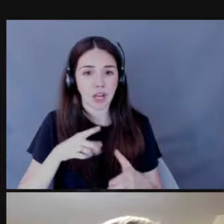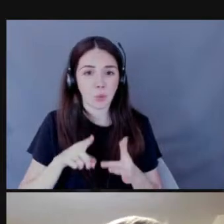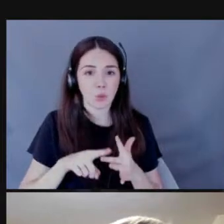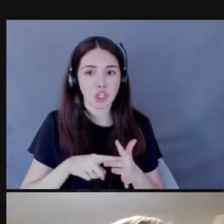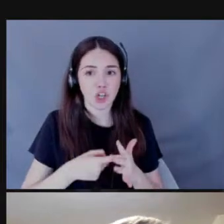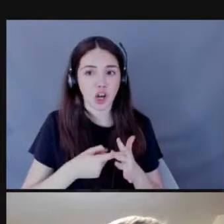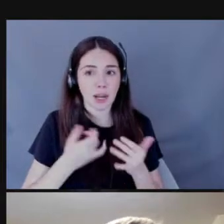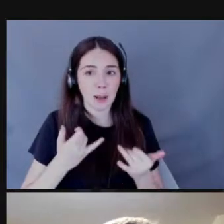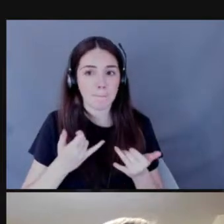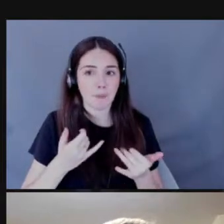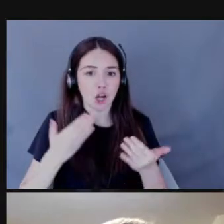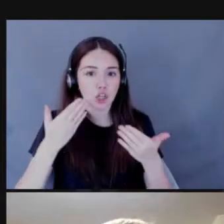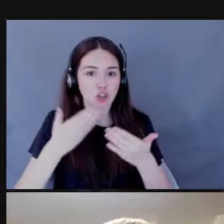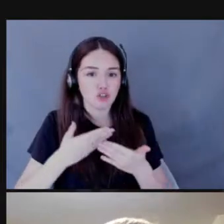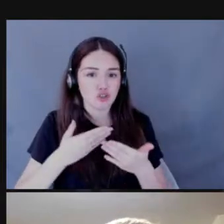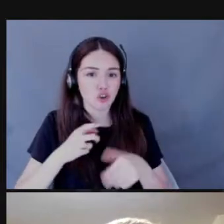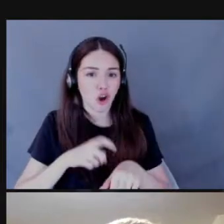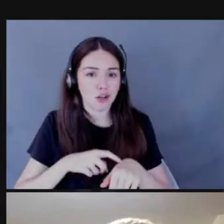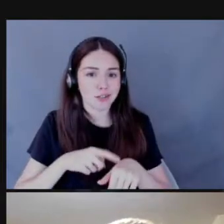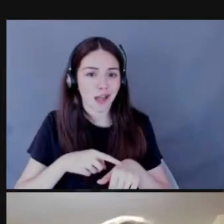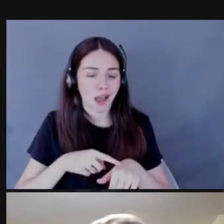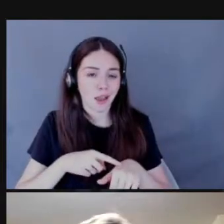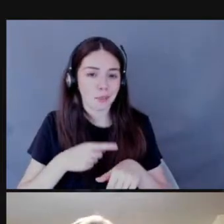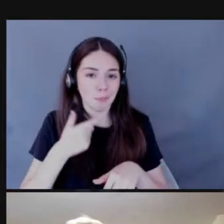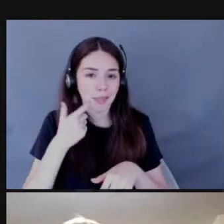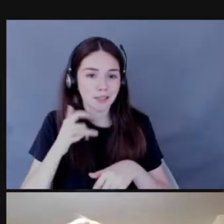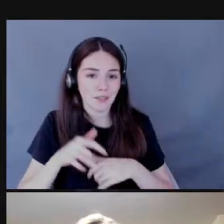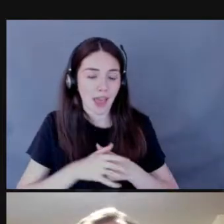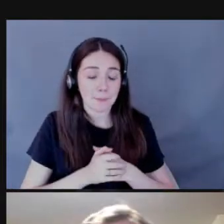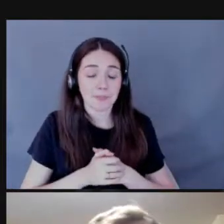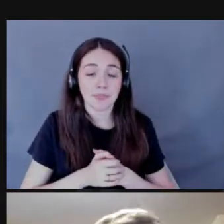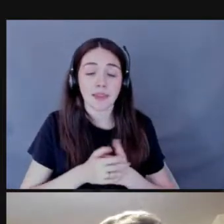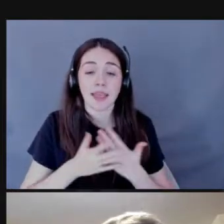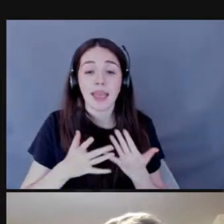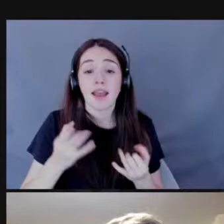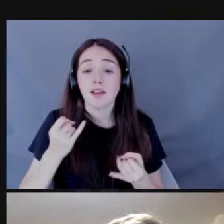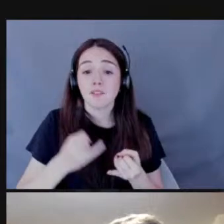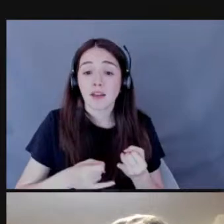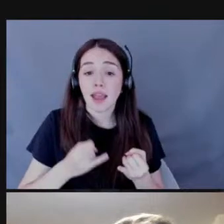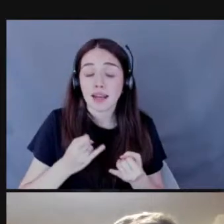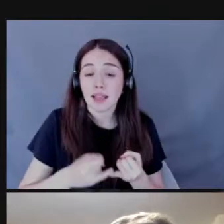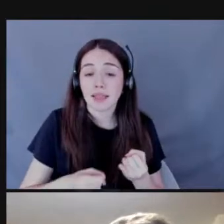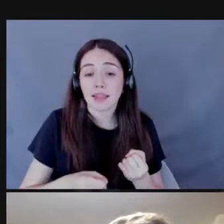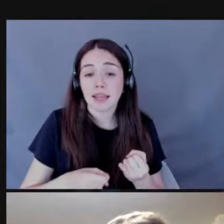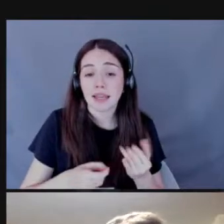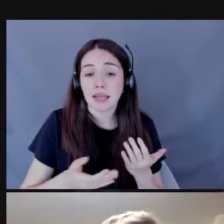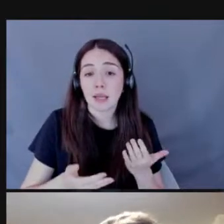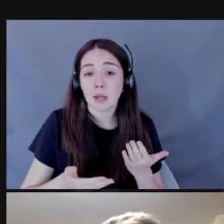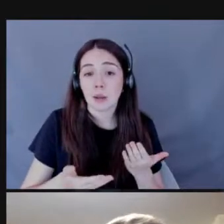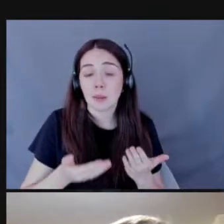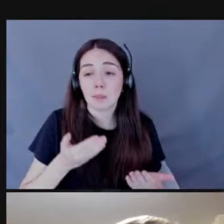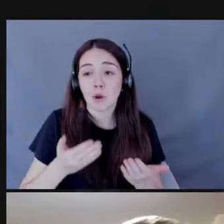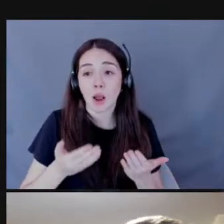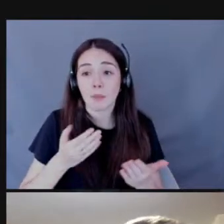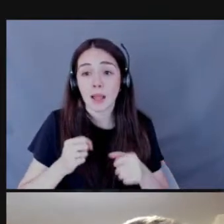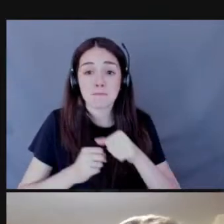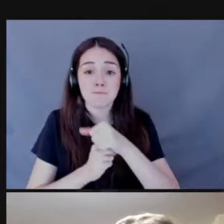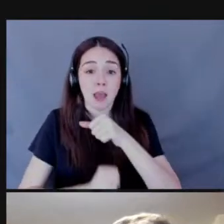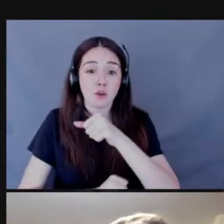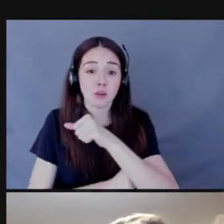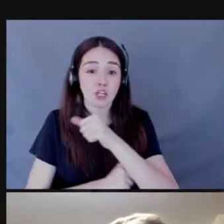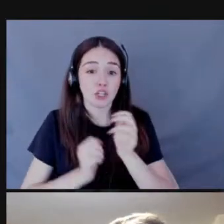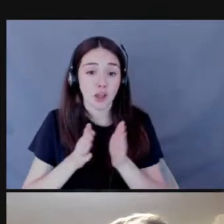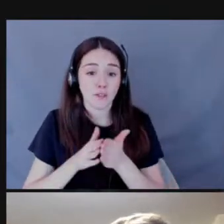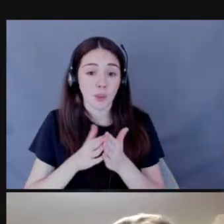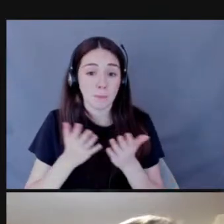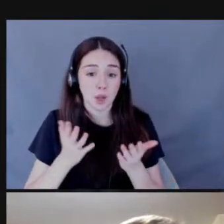age because of that. And finally, probably the backbone of a lot of this book was